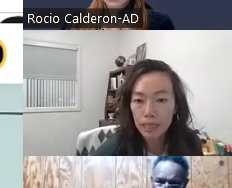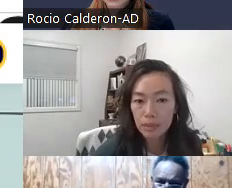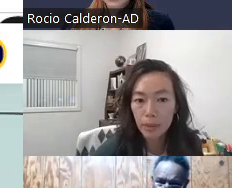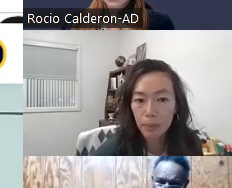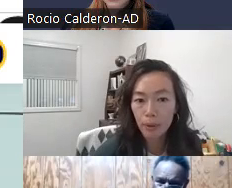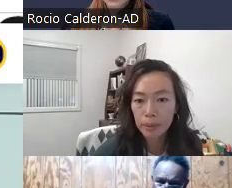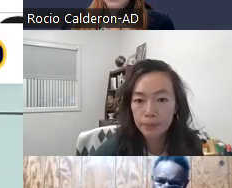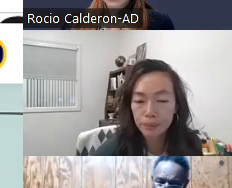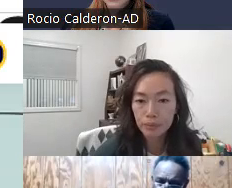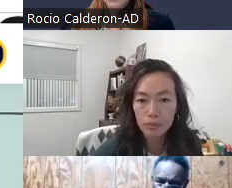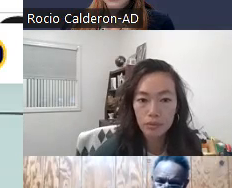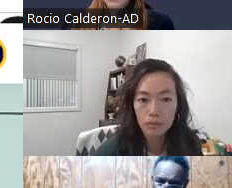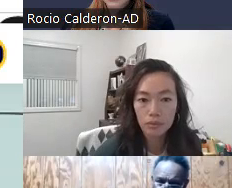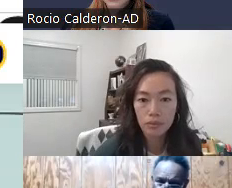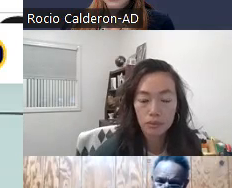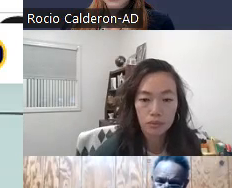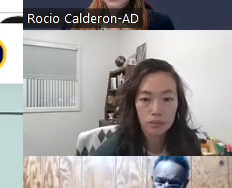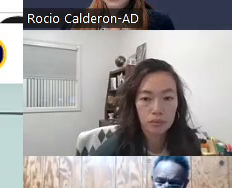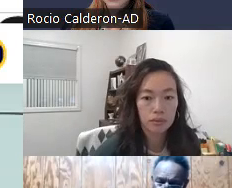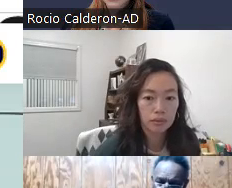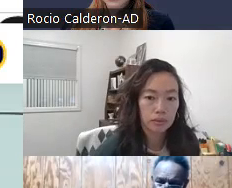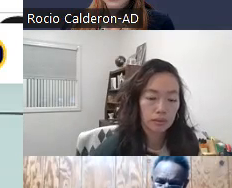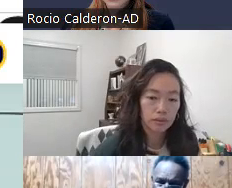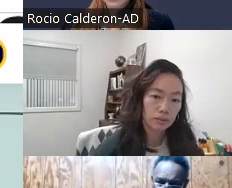vehicle replacement program. Oh yeah.